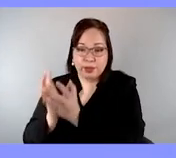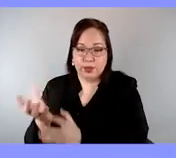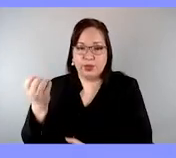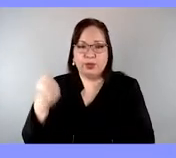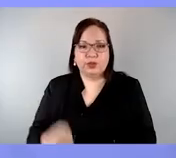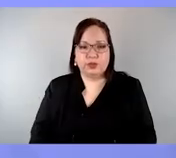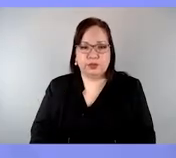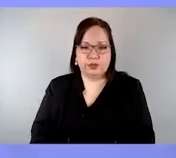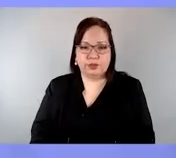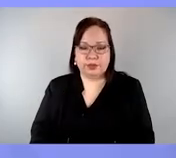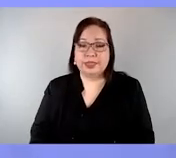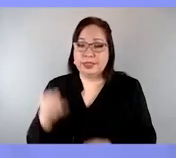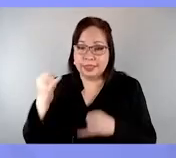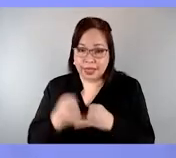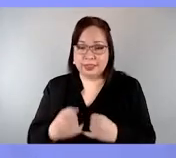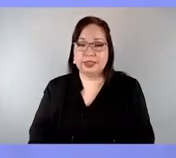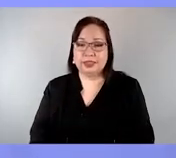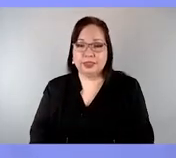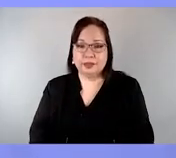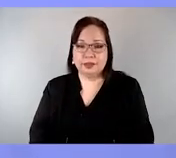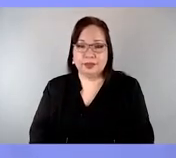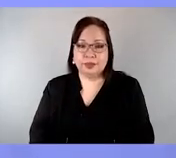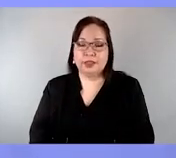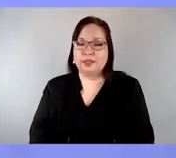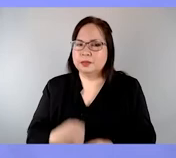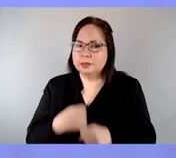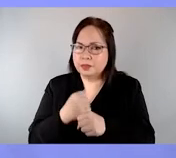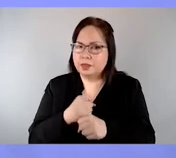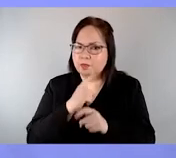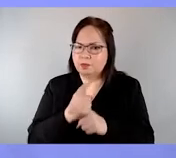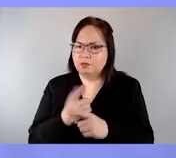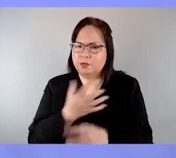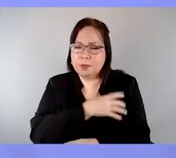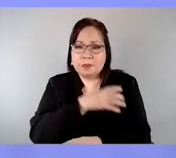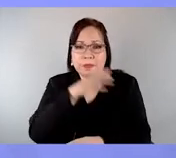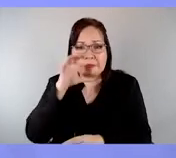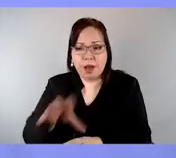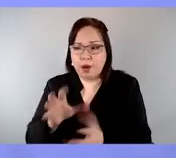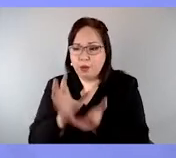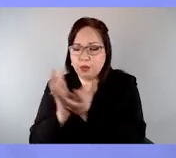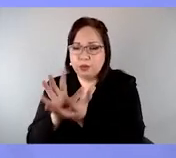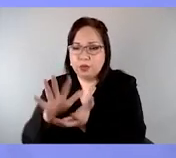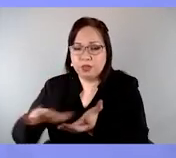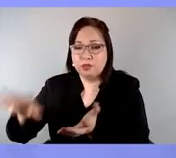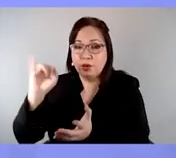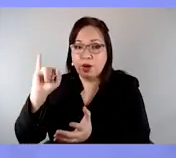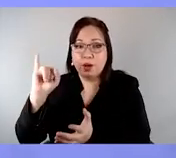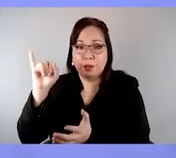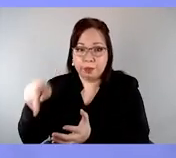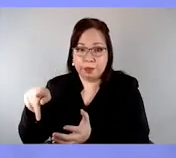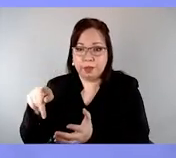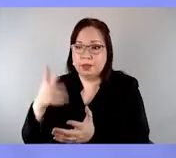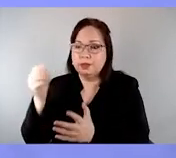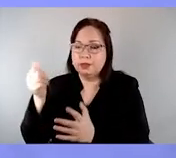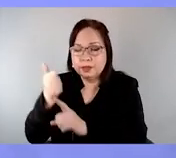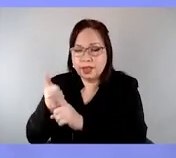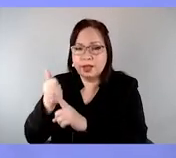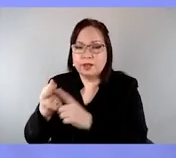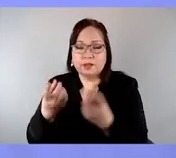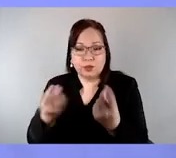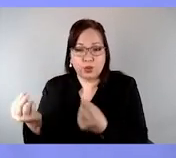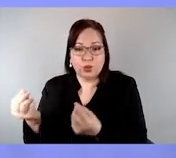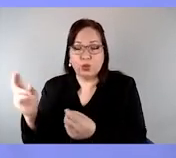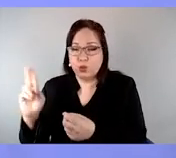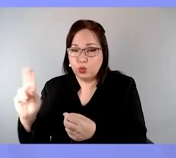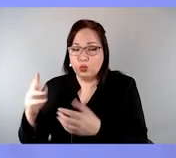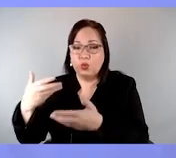communities. Finally, creating an enabling environment for indigenous peoples' exercise of